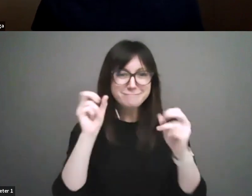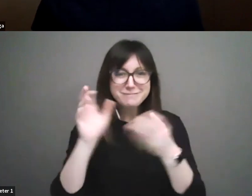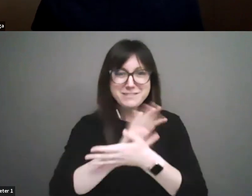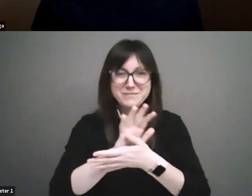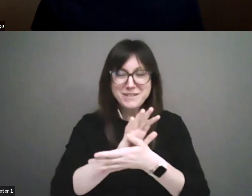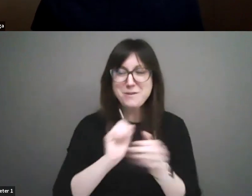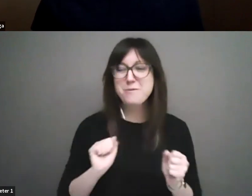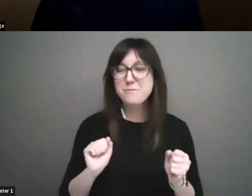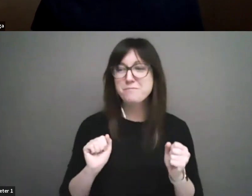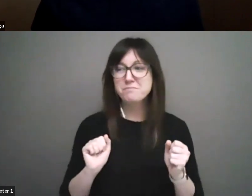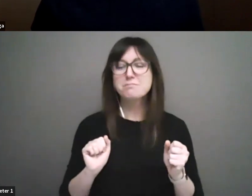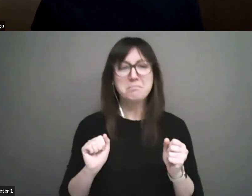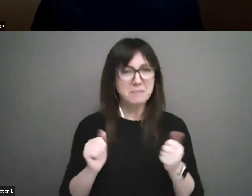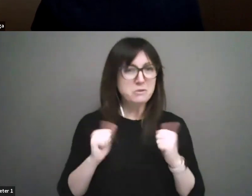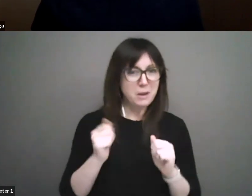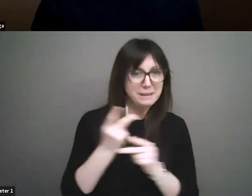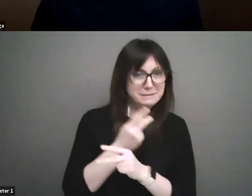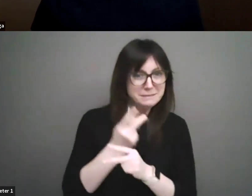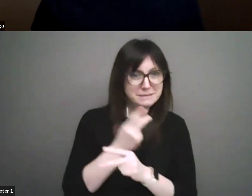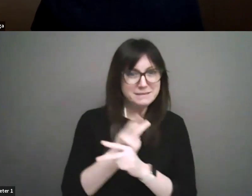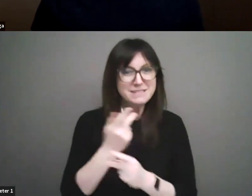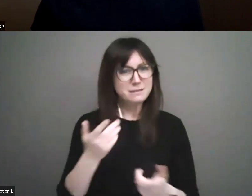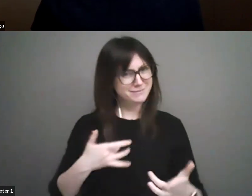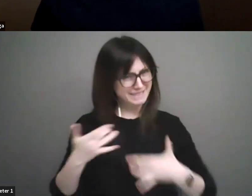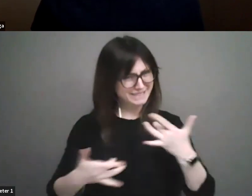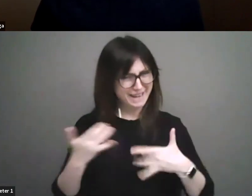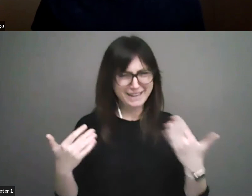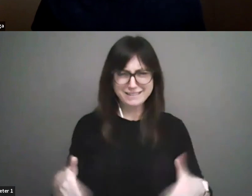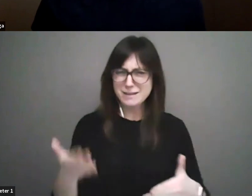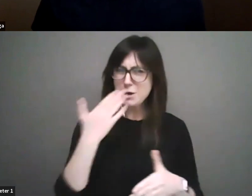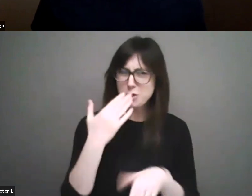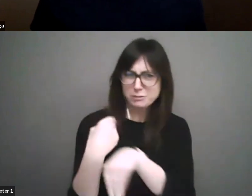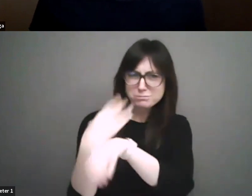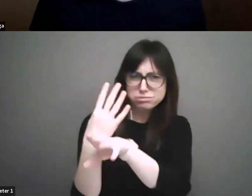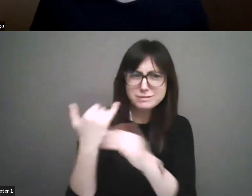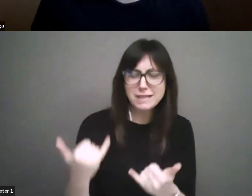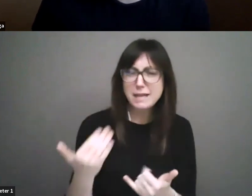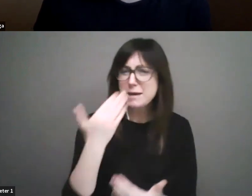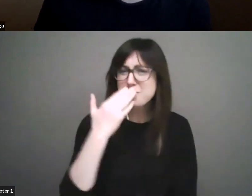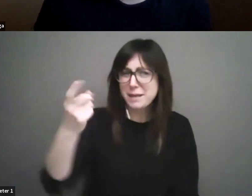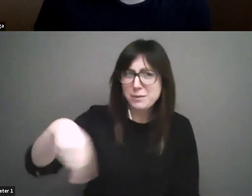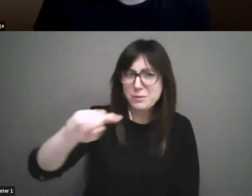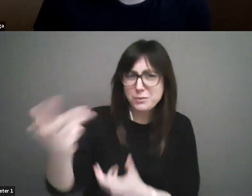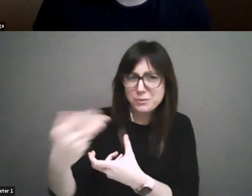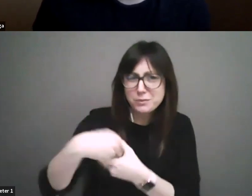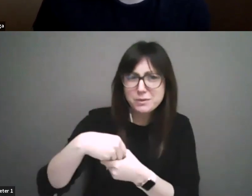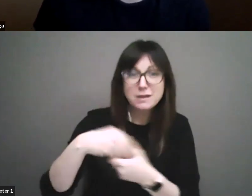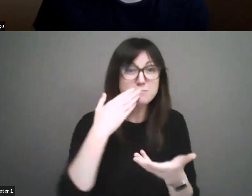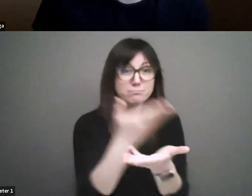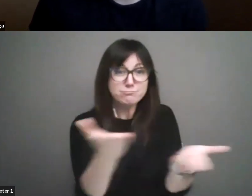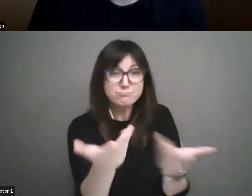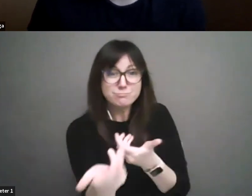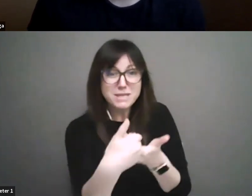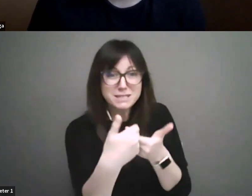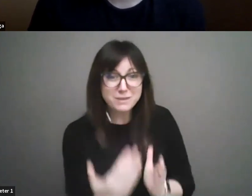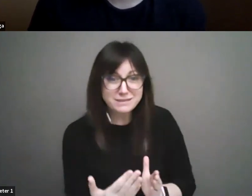and trying things out. So I think that's really exciting. So it was a great session today. We really thank you guys for coming. And we're going to